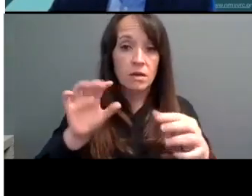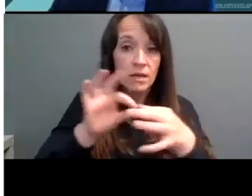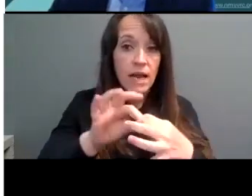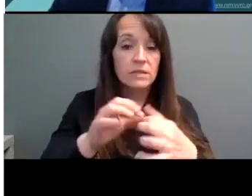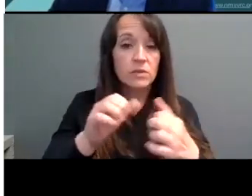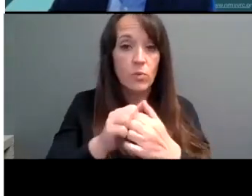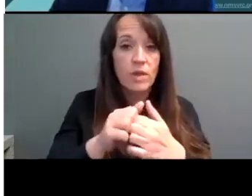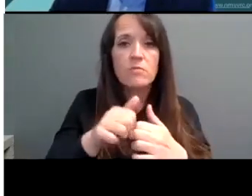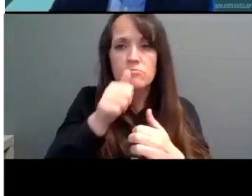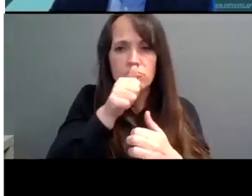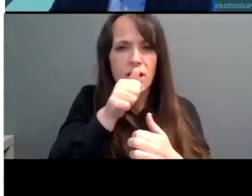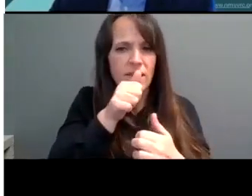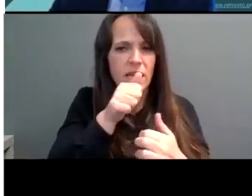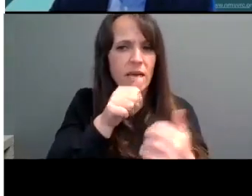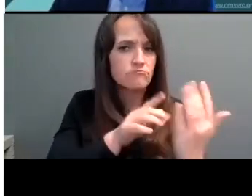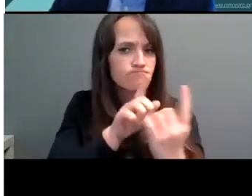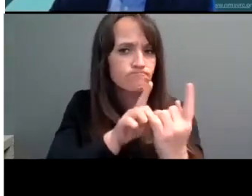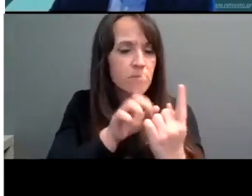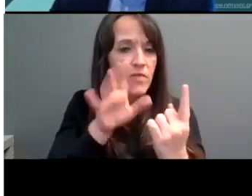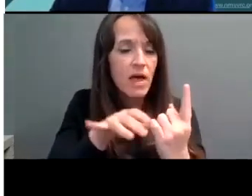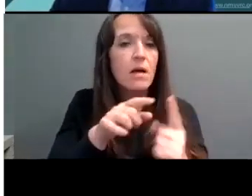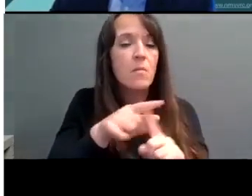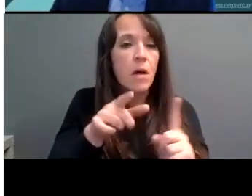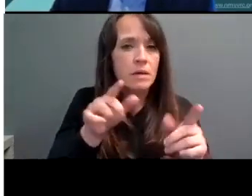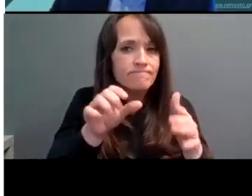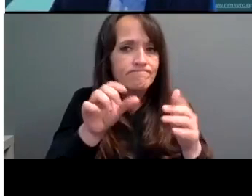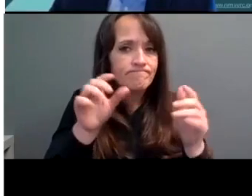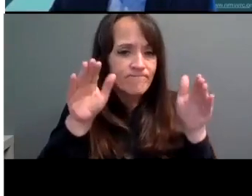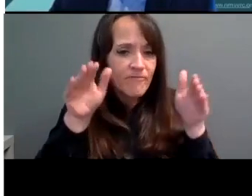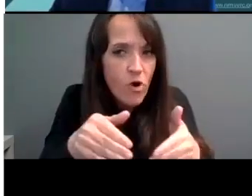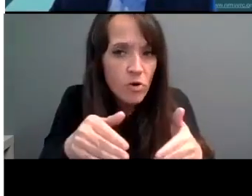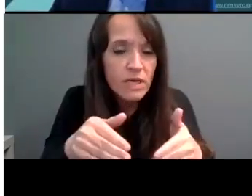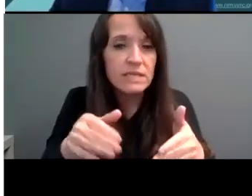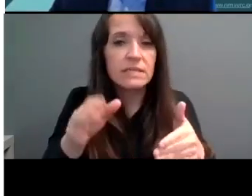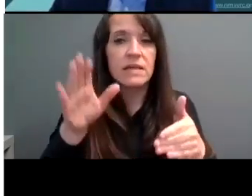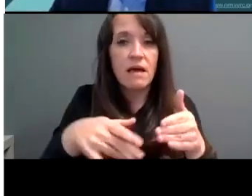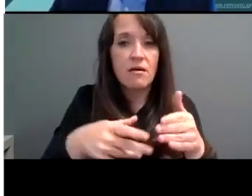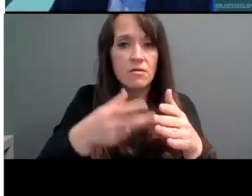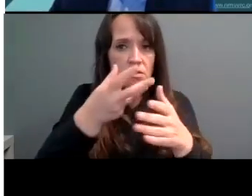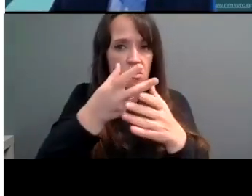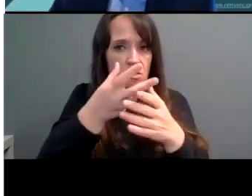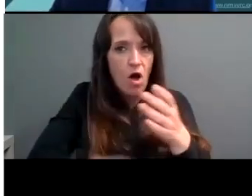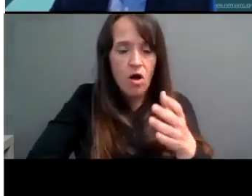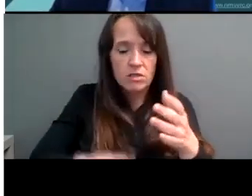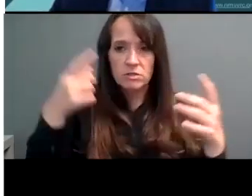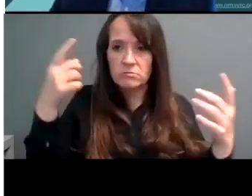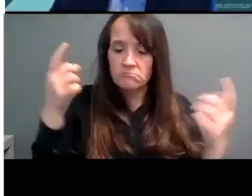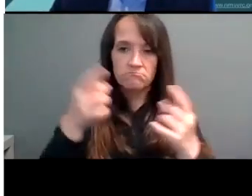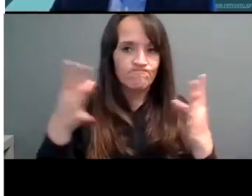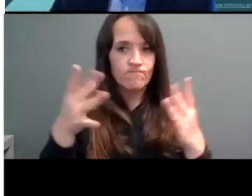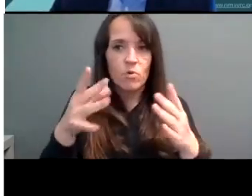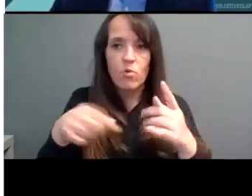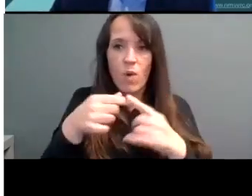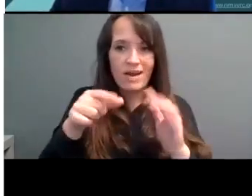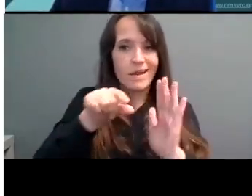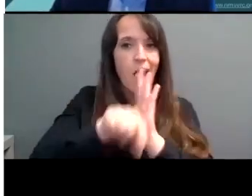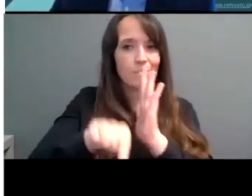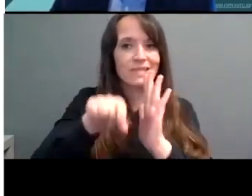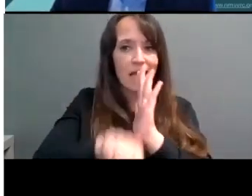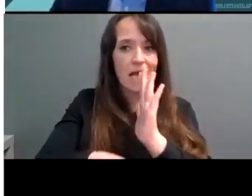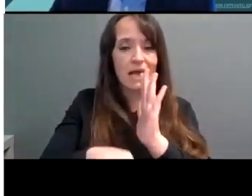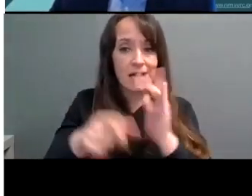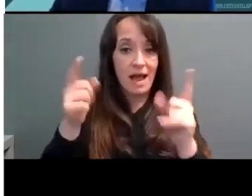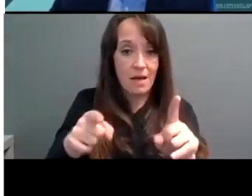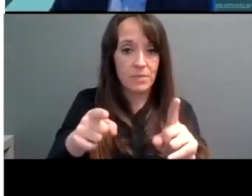victimization, but with a special emphasis on traumatic loss by homicide. So she brings an incredible wealth of information and research and clinical work